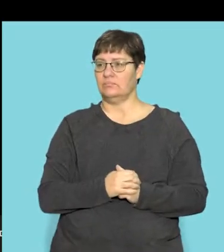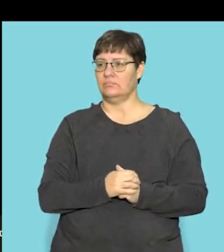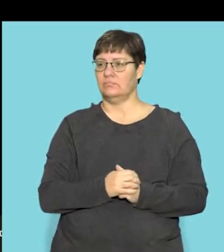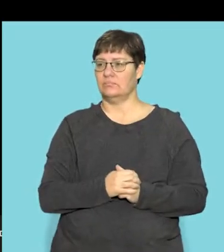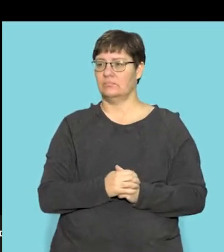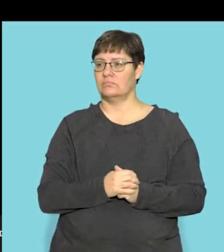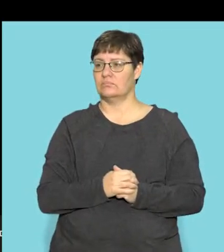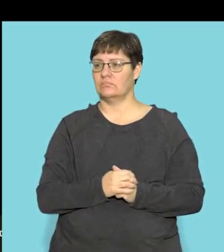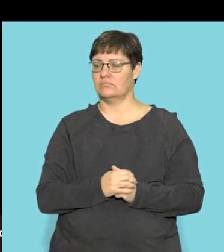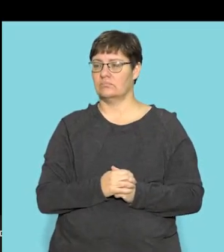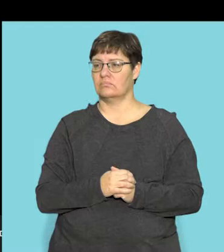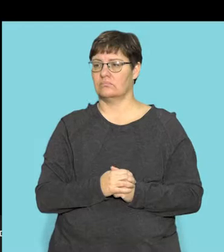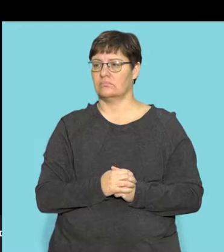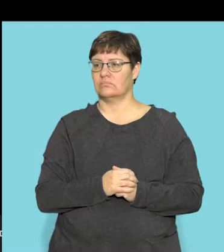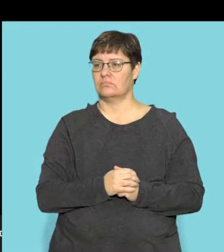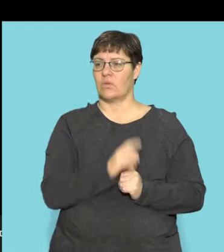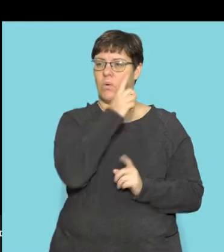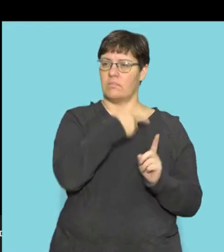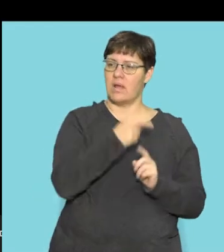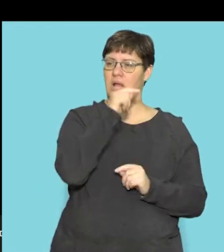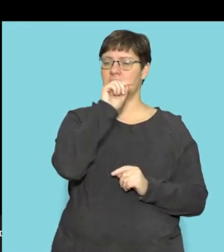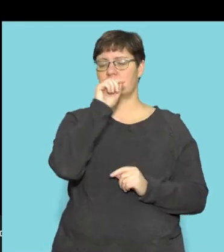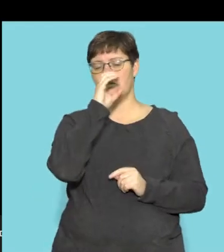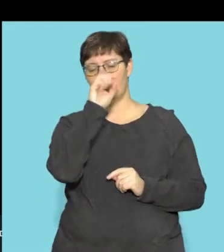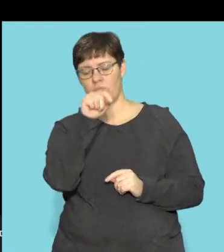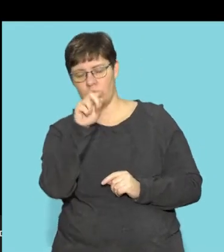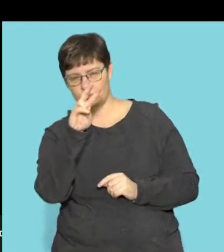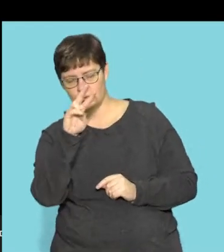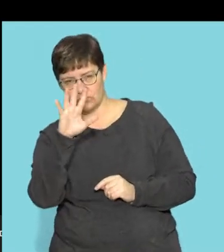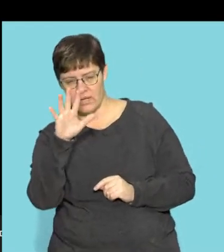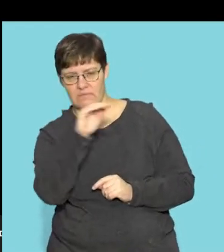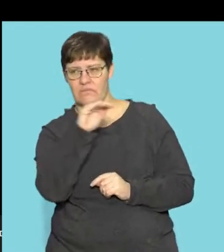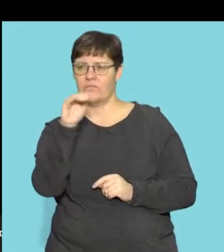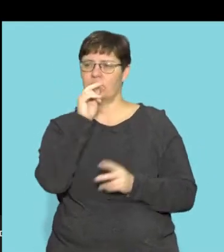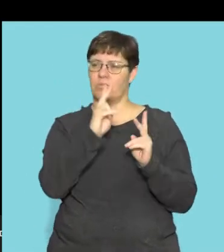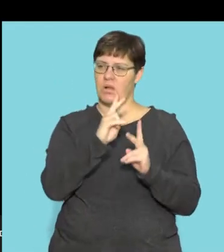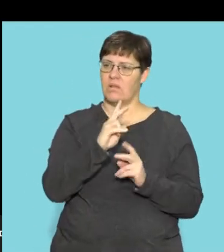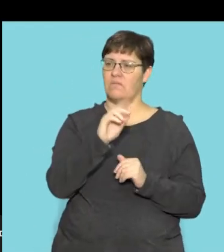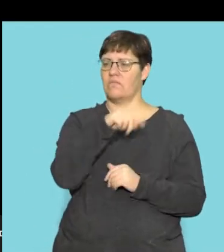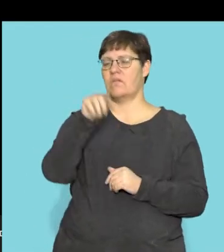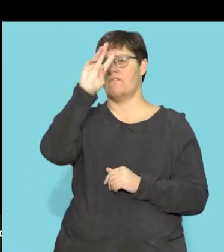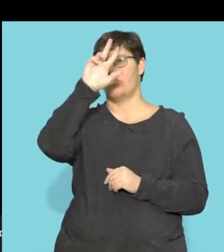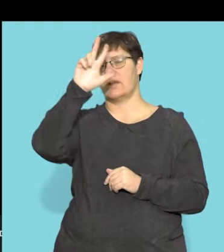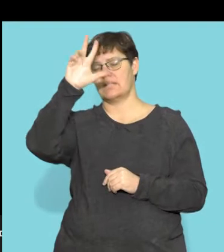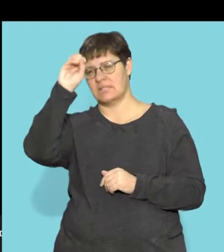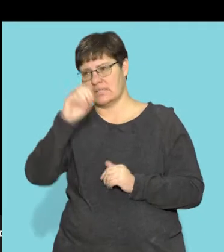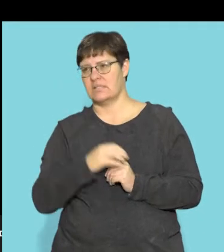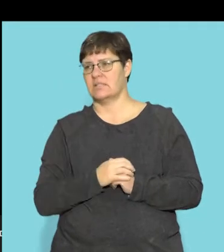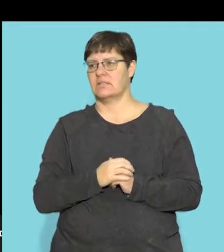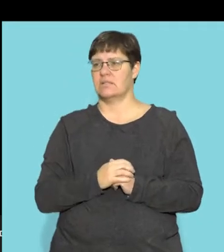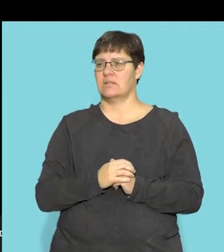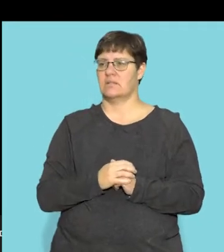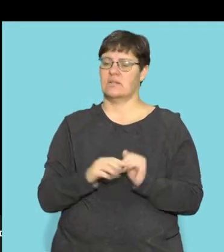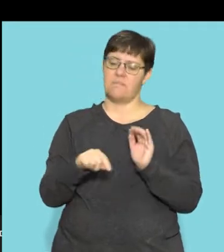0.125 divided by the 12, and then I want my exponent, which is 480,